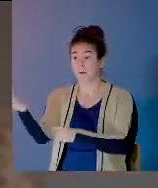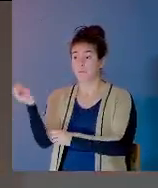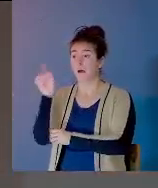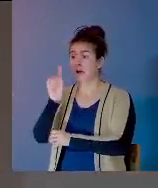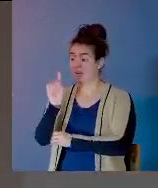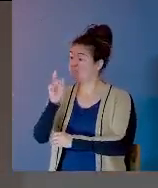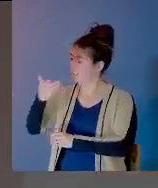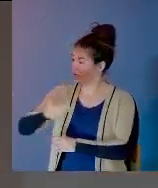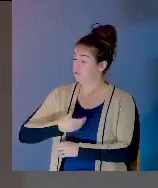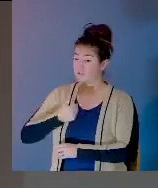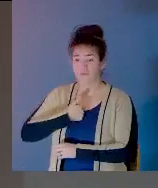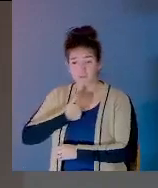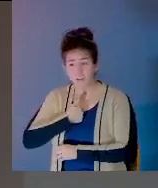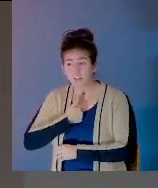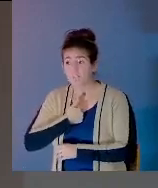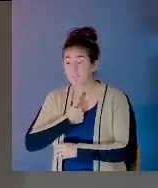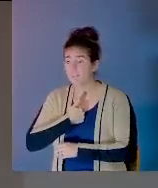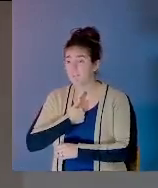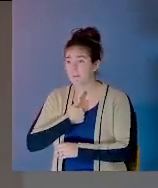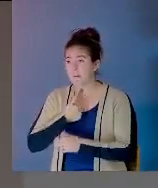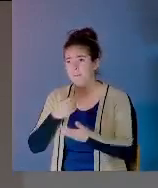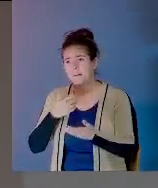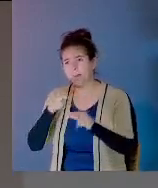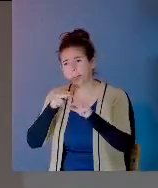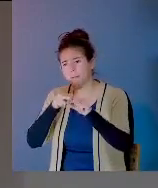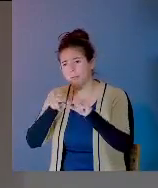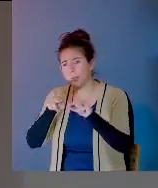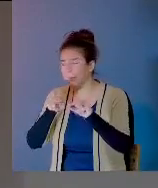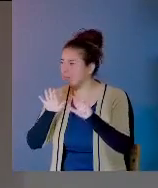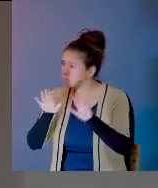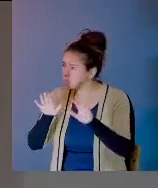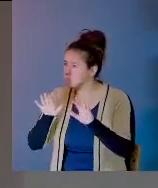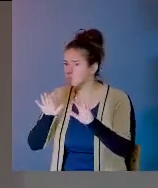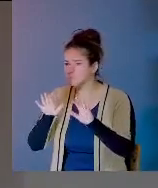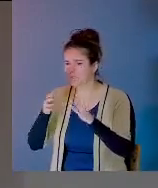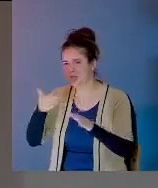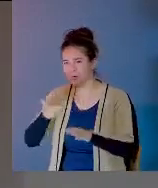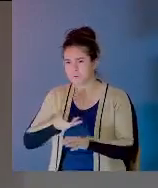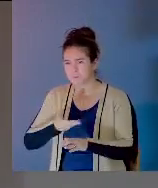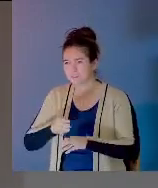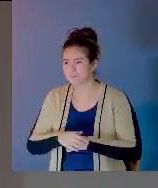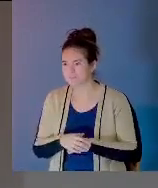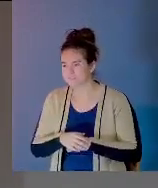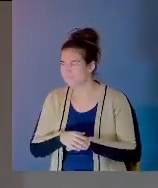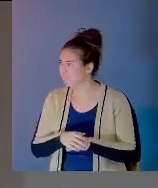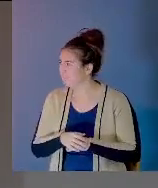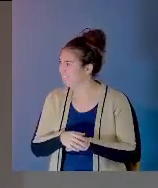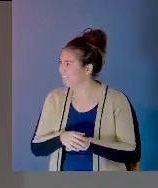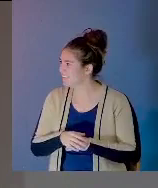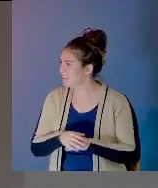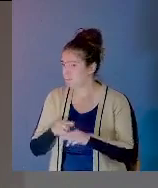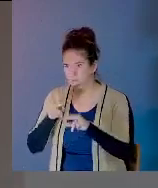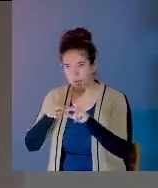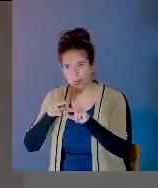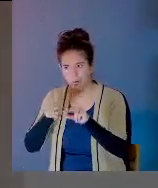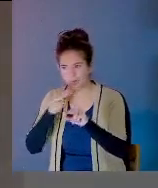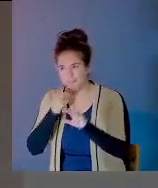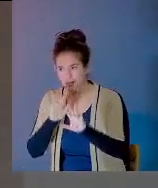kind of maybe give a short little, tiny, short bio about who you might be.